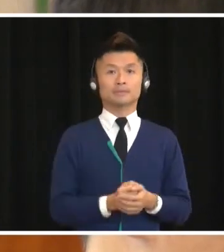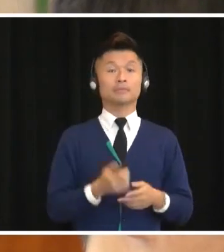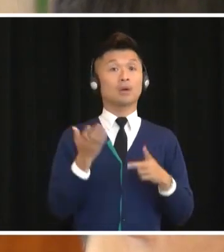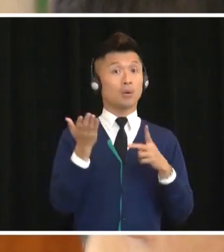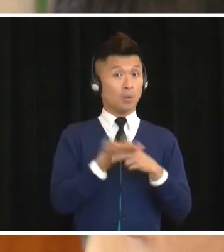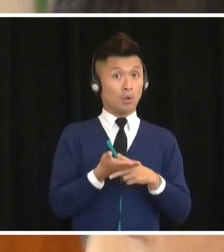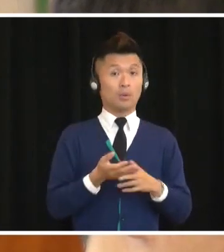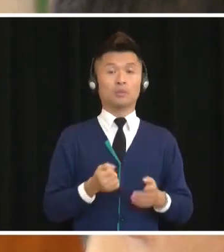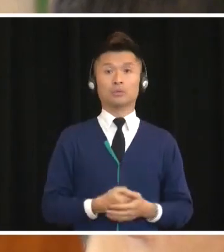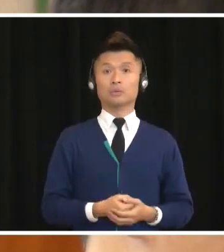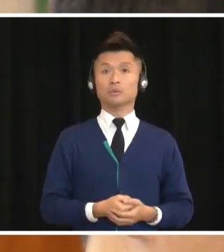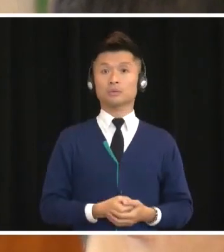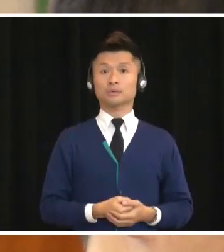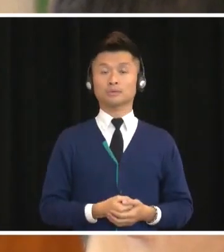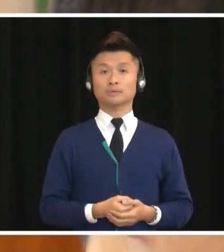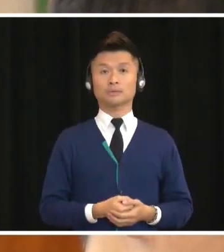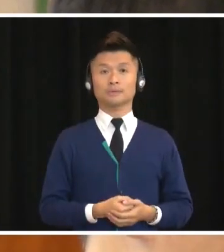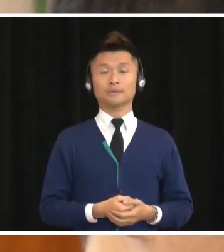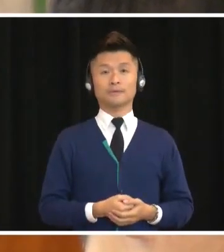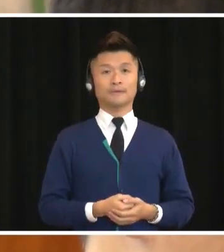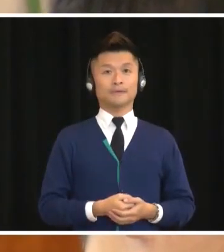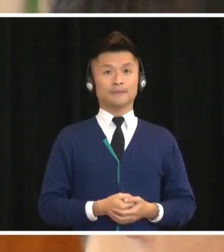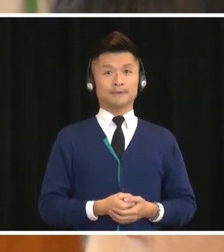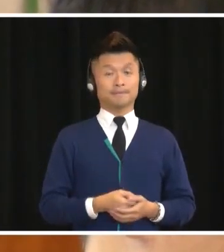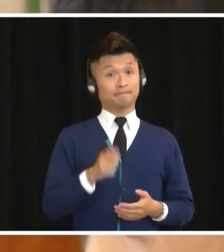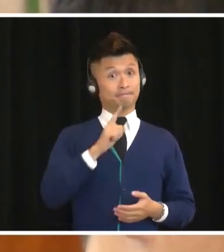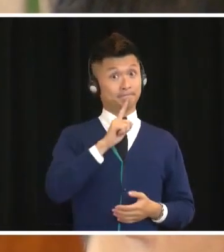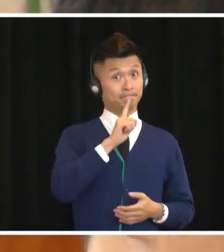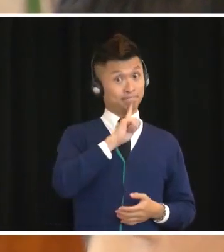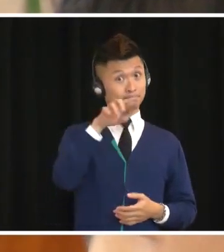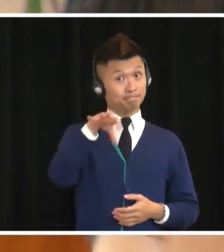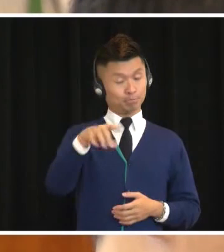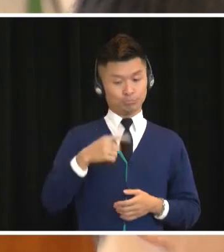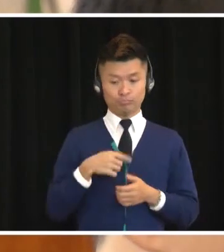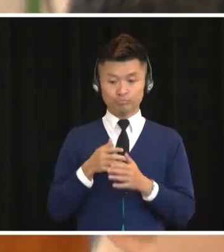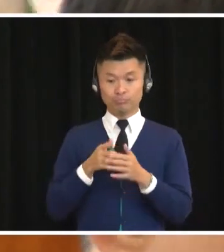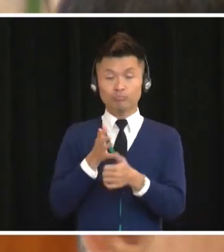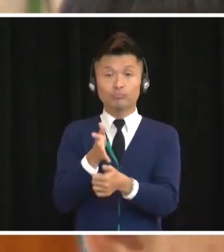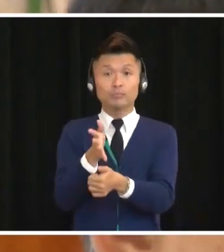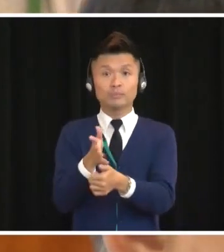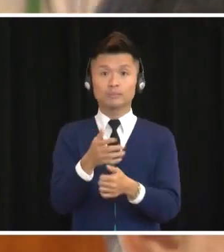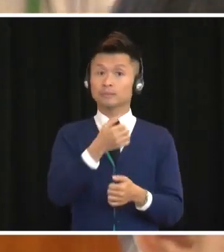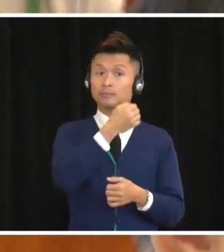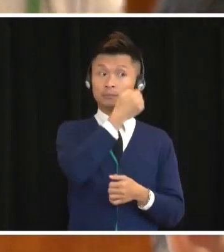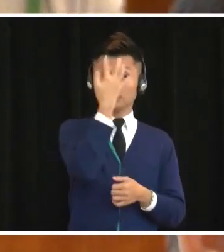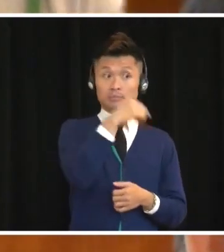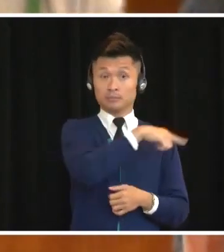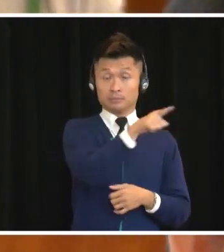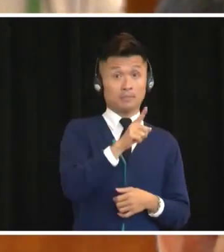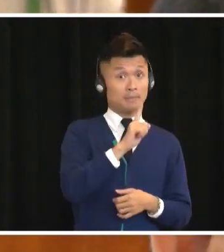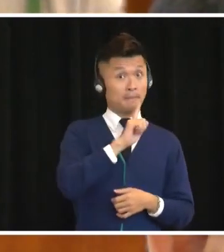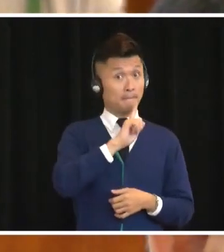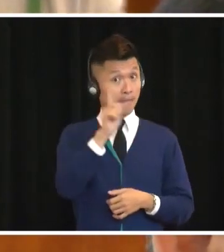not hide the complaints from the regulators. So